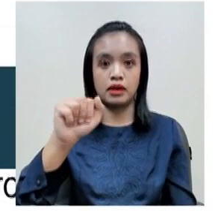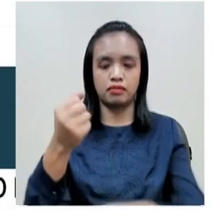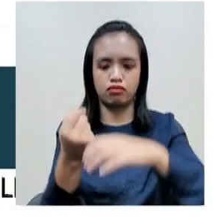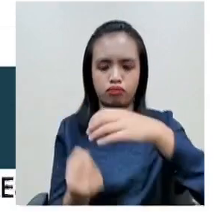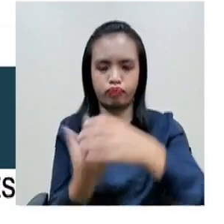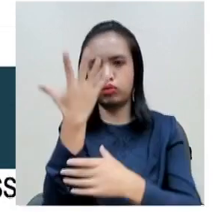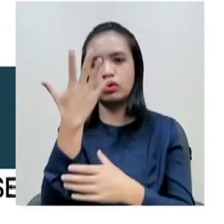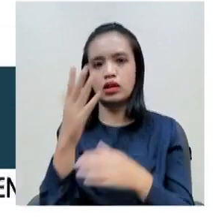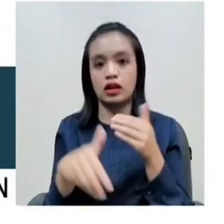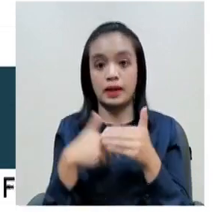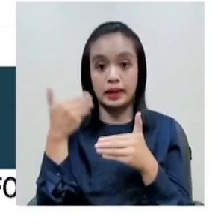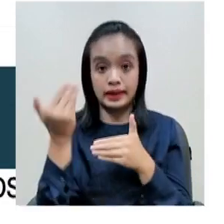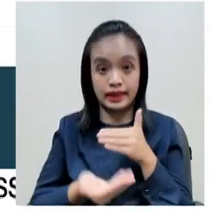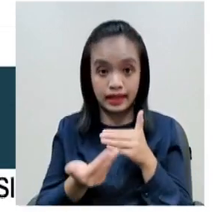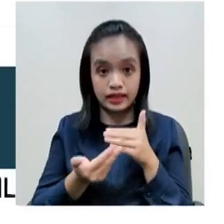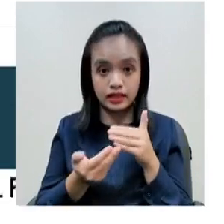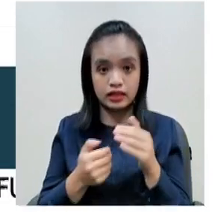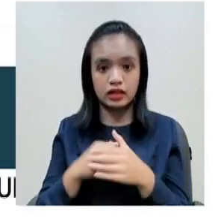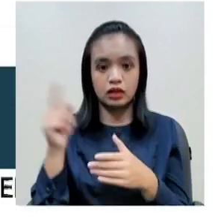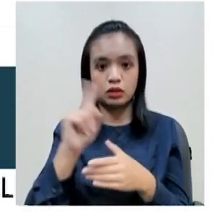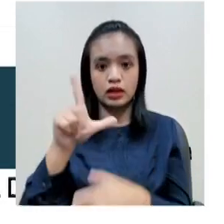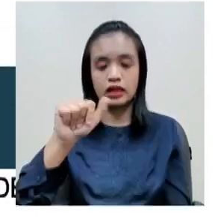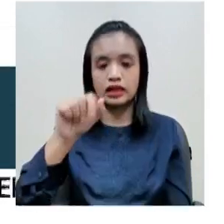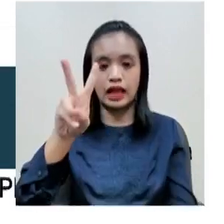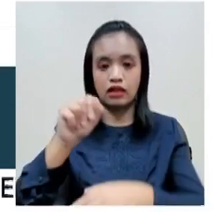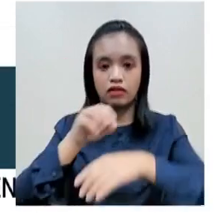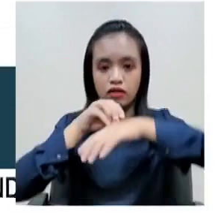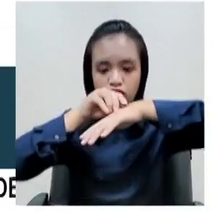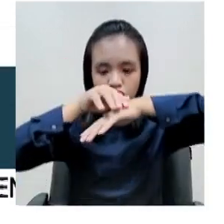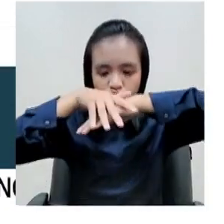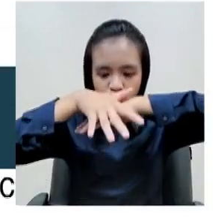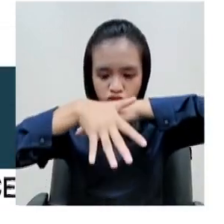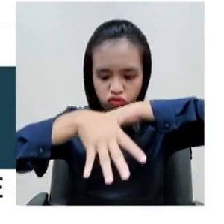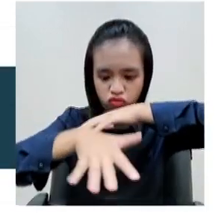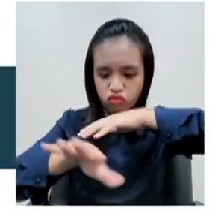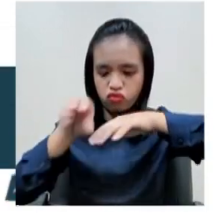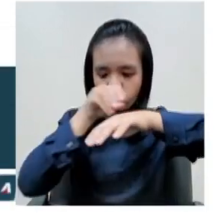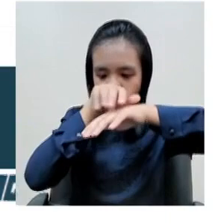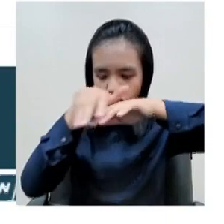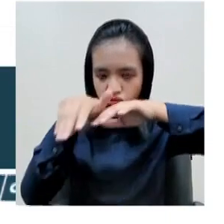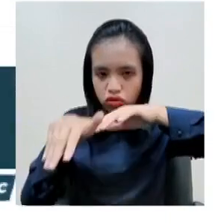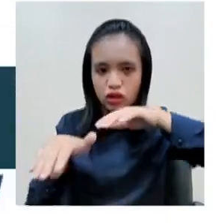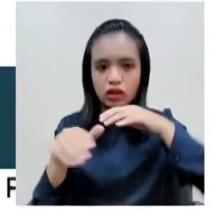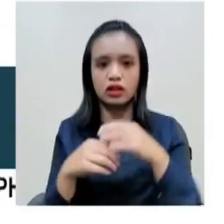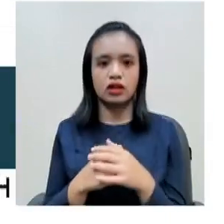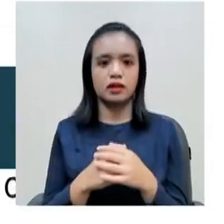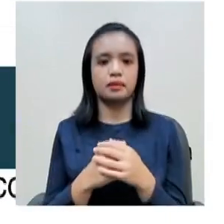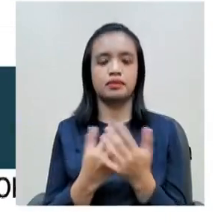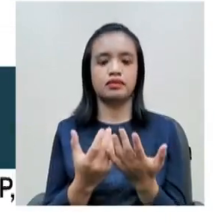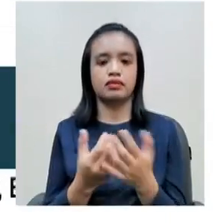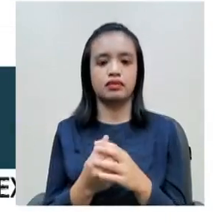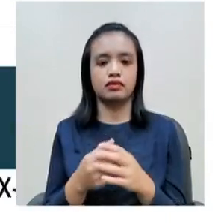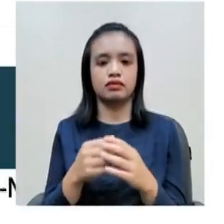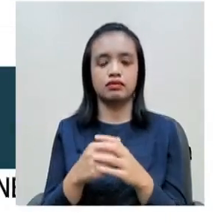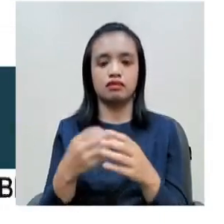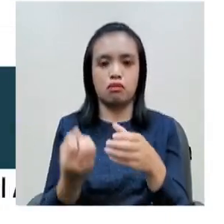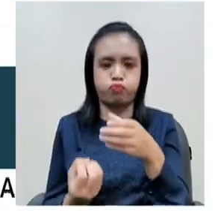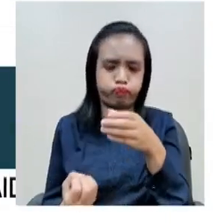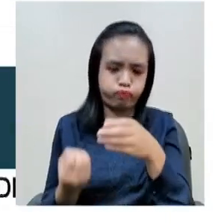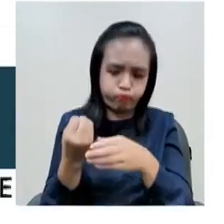be followed by effusion of lava flows, lava fountaining events, explosion events, and